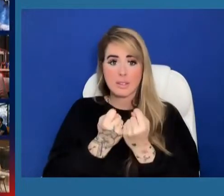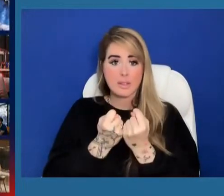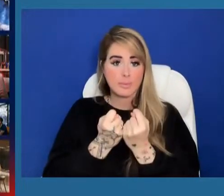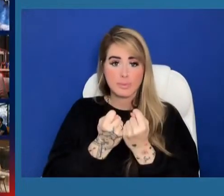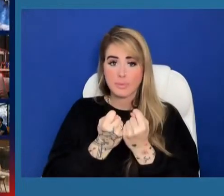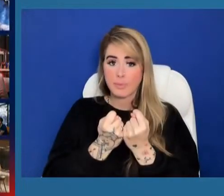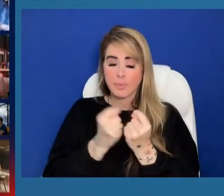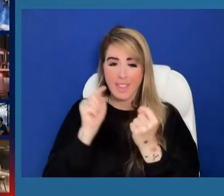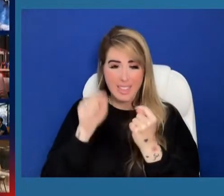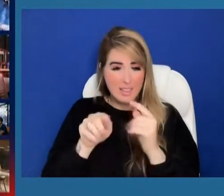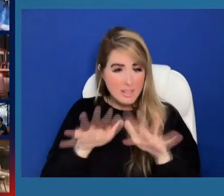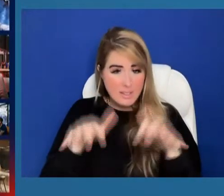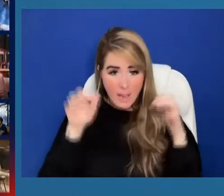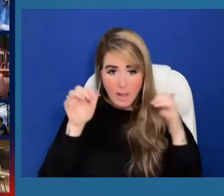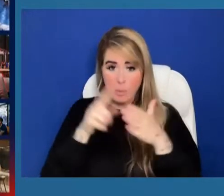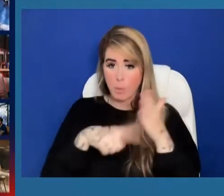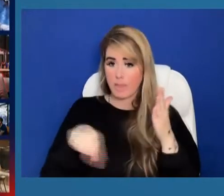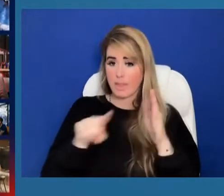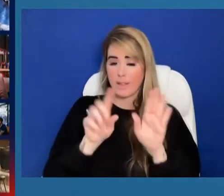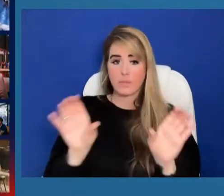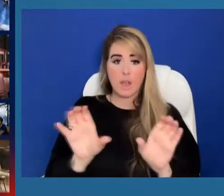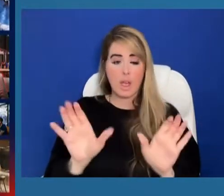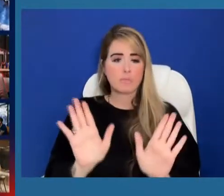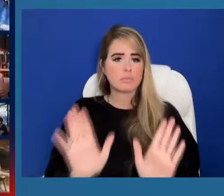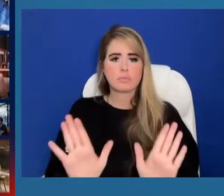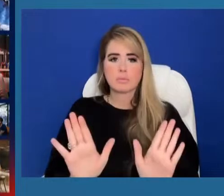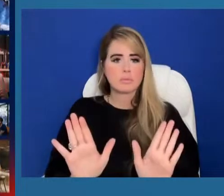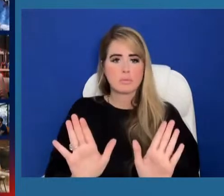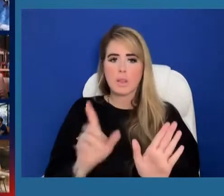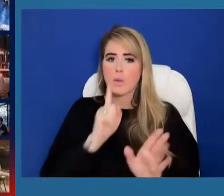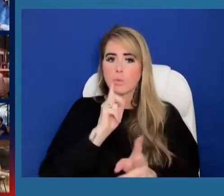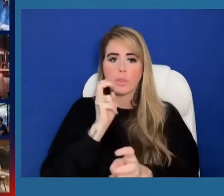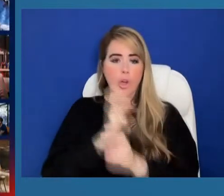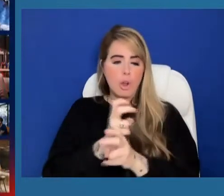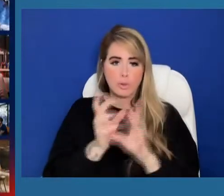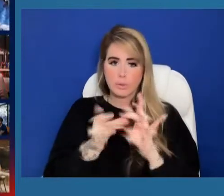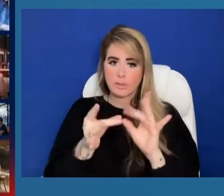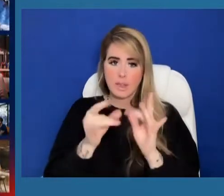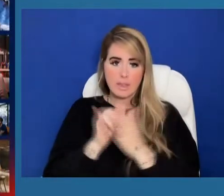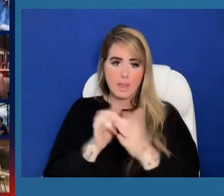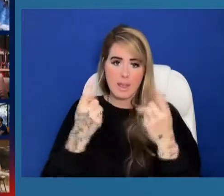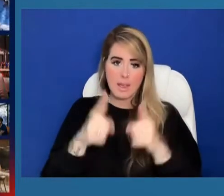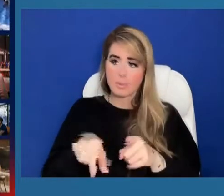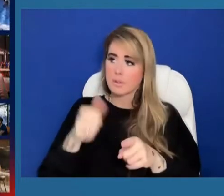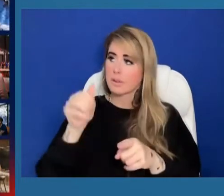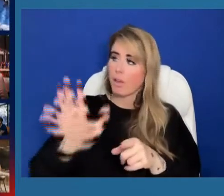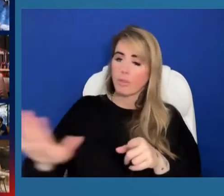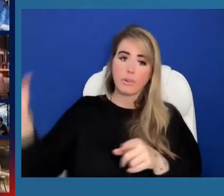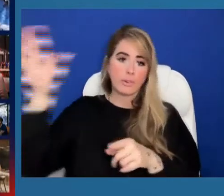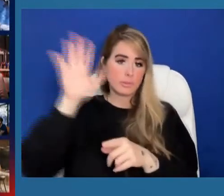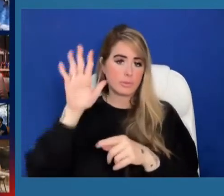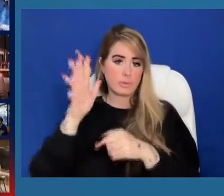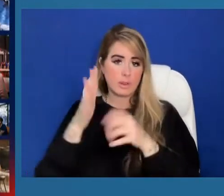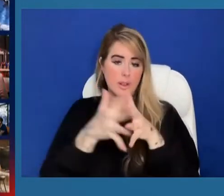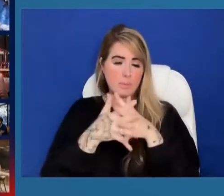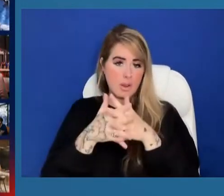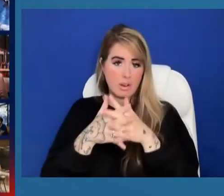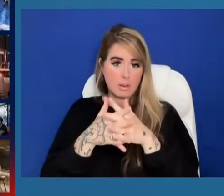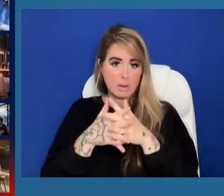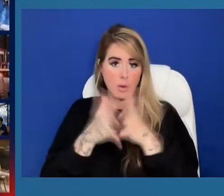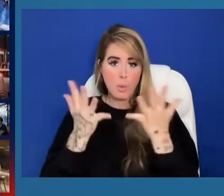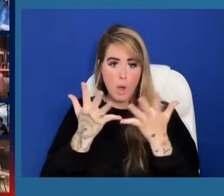this stadium have done is something that's really hard to say happens in other parts of our country. And that is to unify